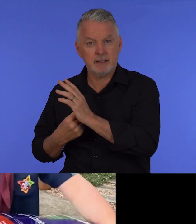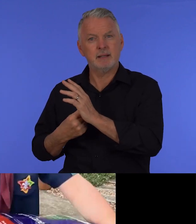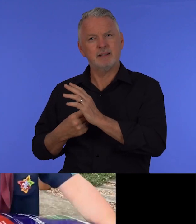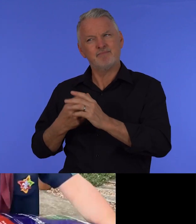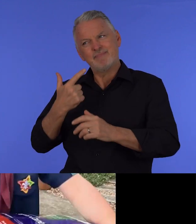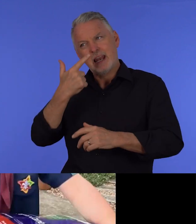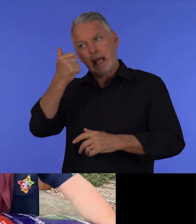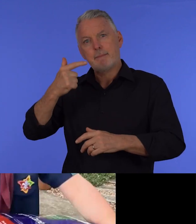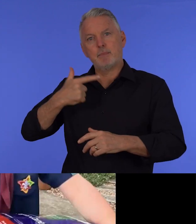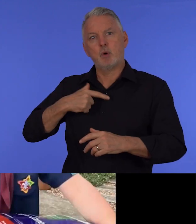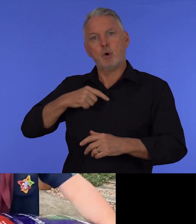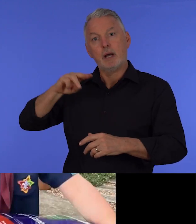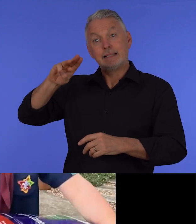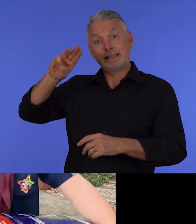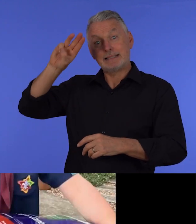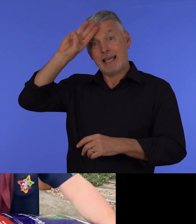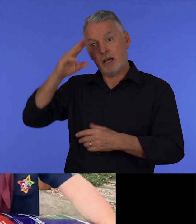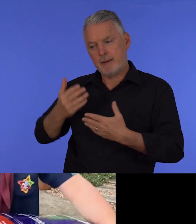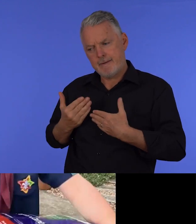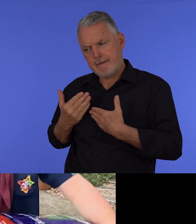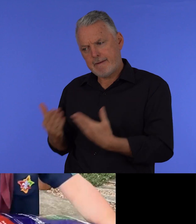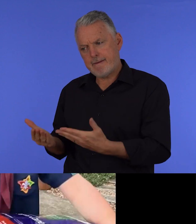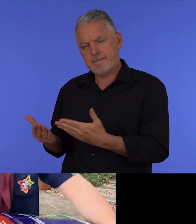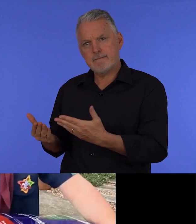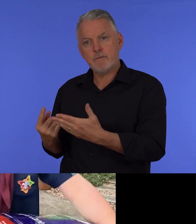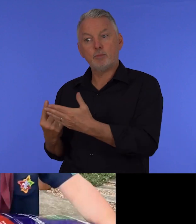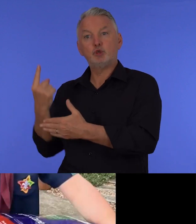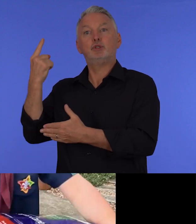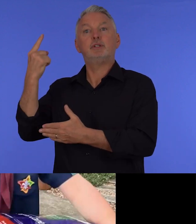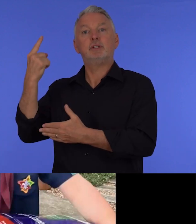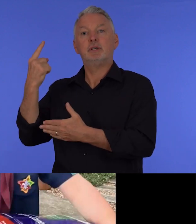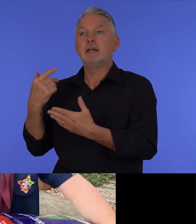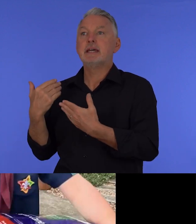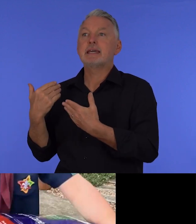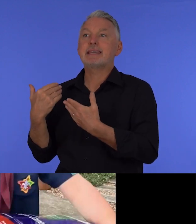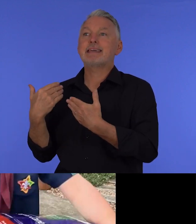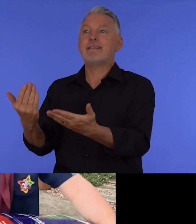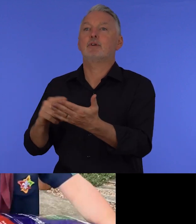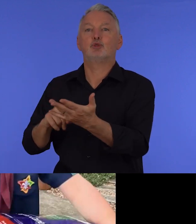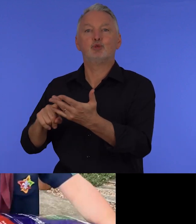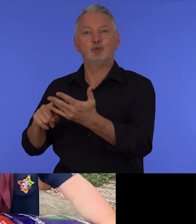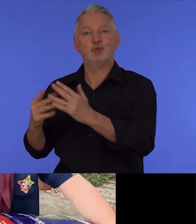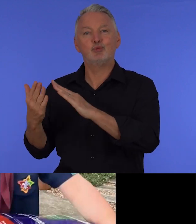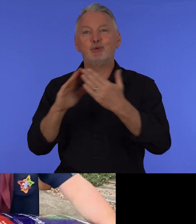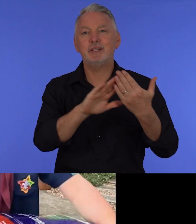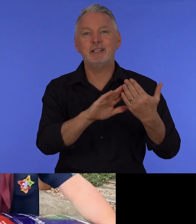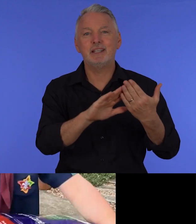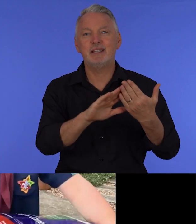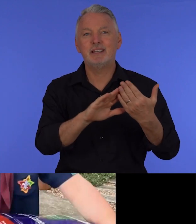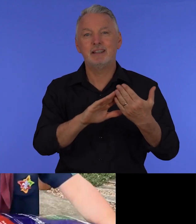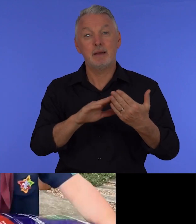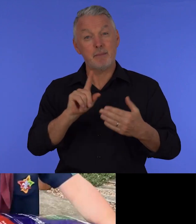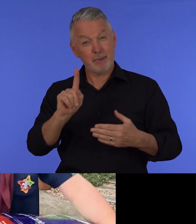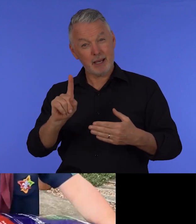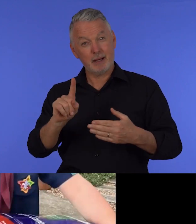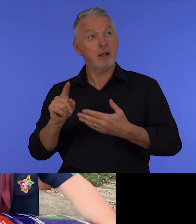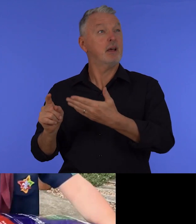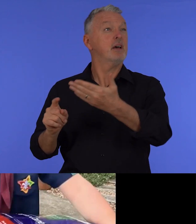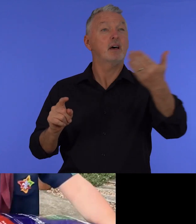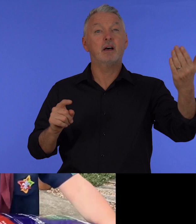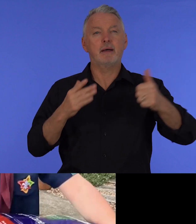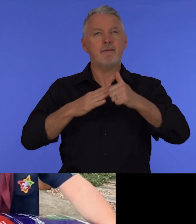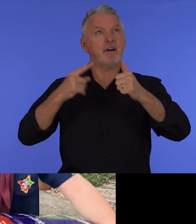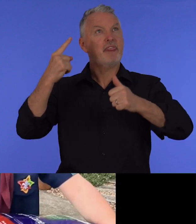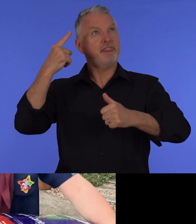with disability, is that those opportunities to participate and give back to the community aren't always thought about for people with